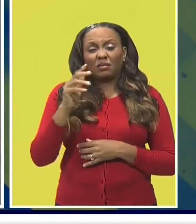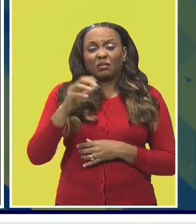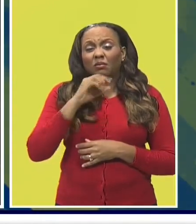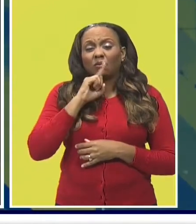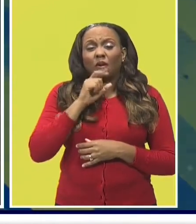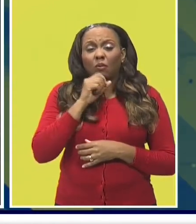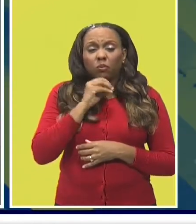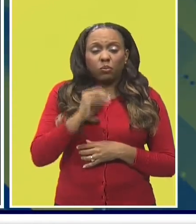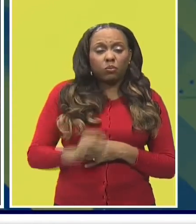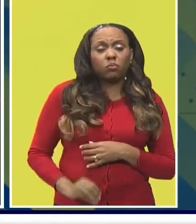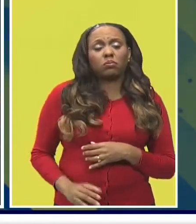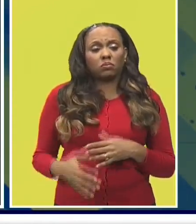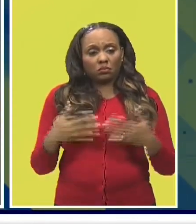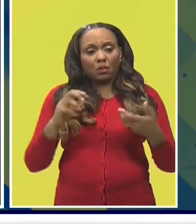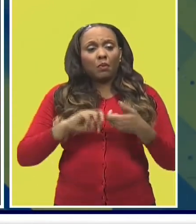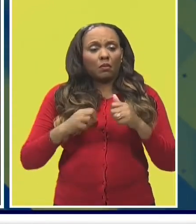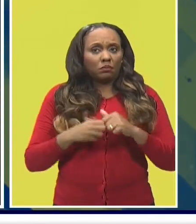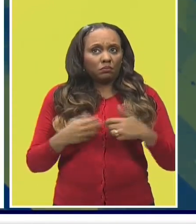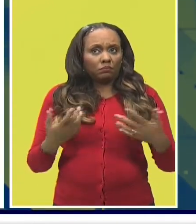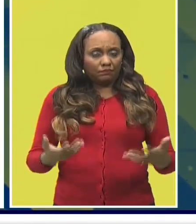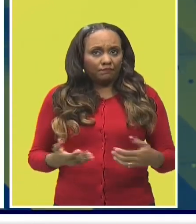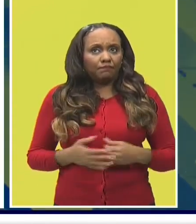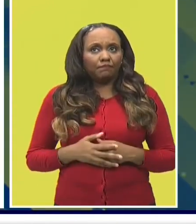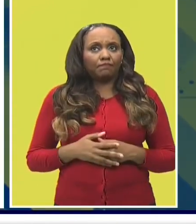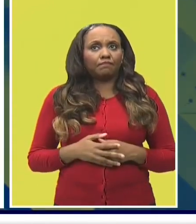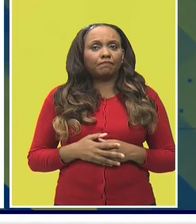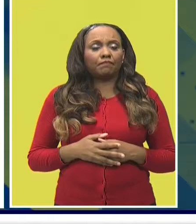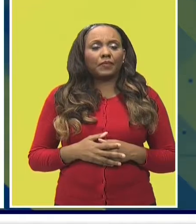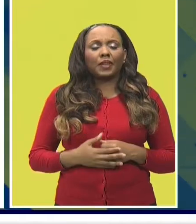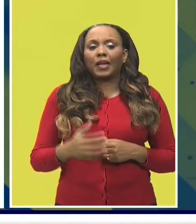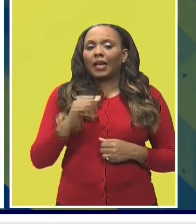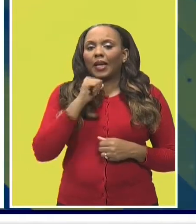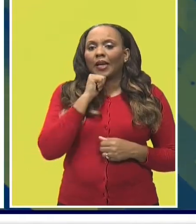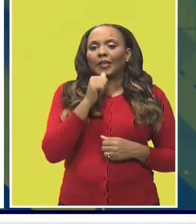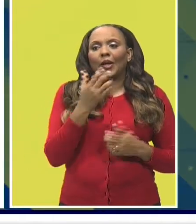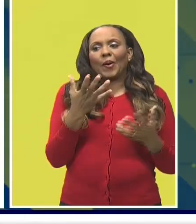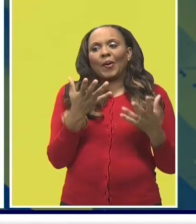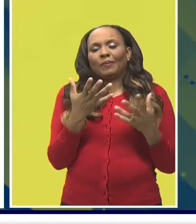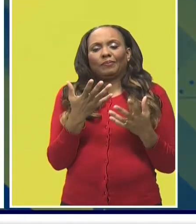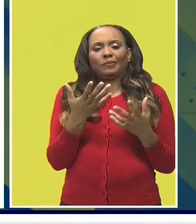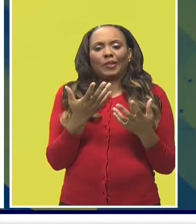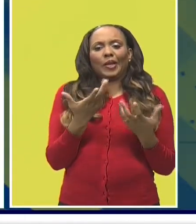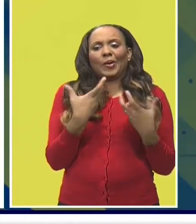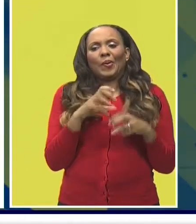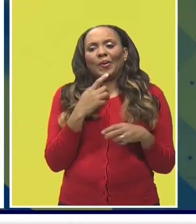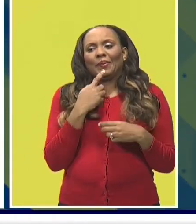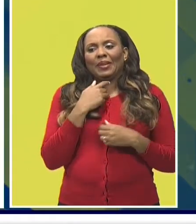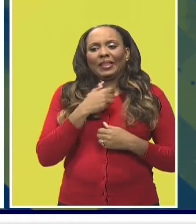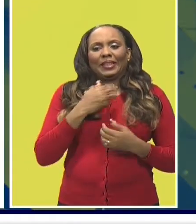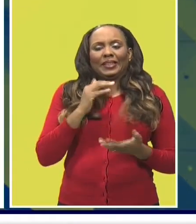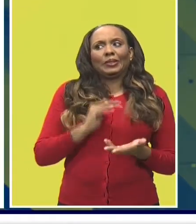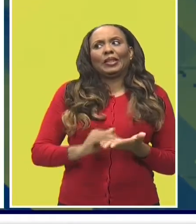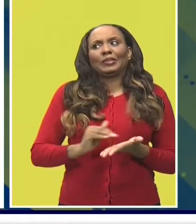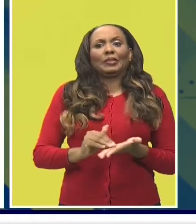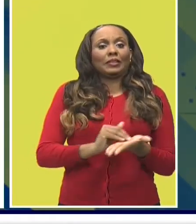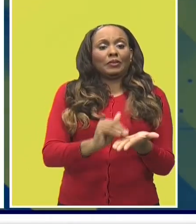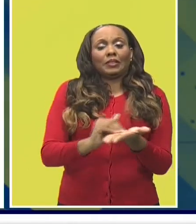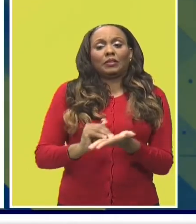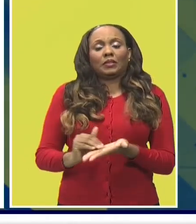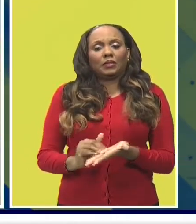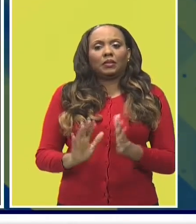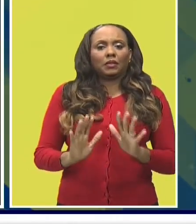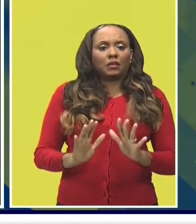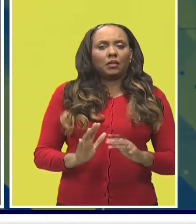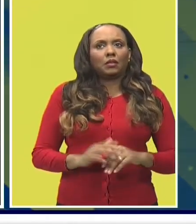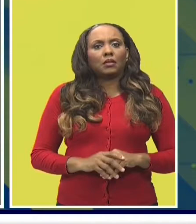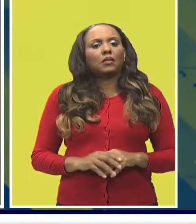certainly is a factor. That is not an excuse because we have been reinvesting in those units to extend their